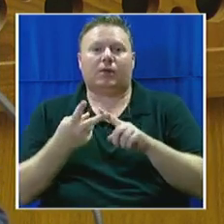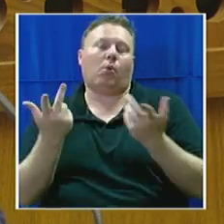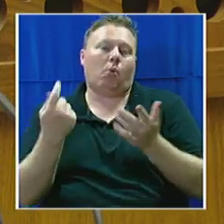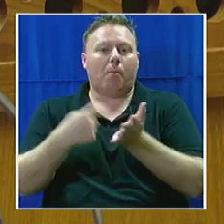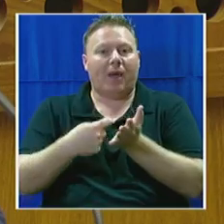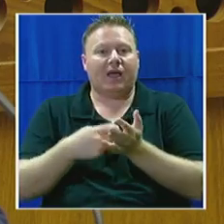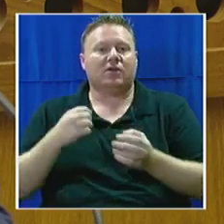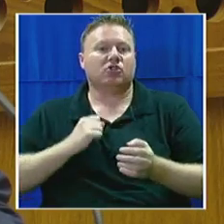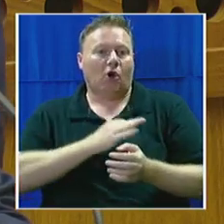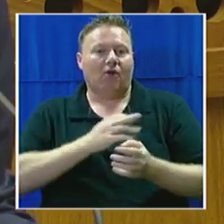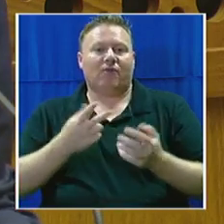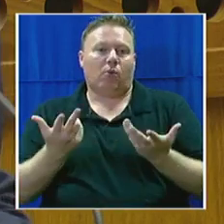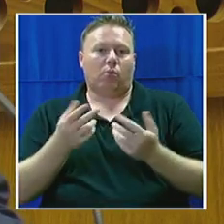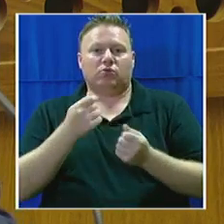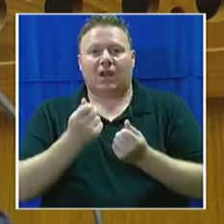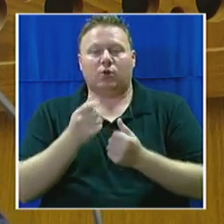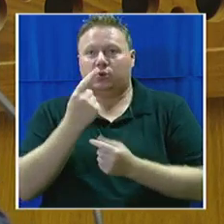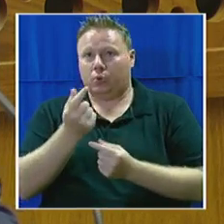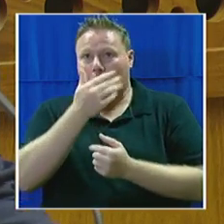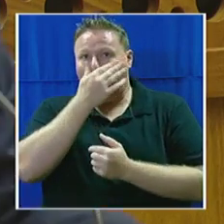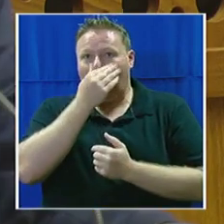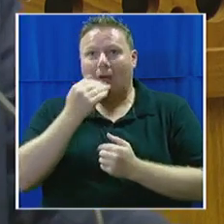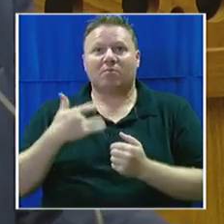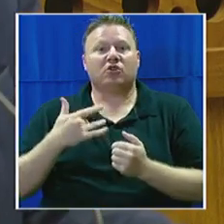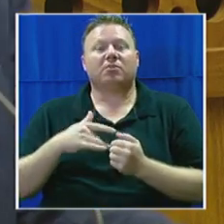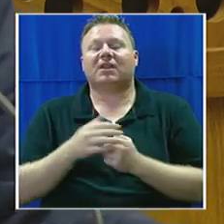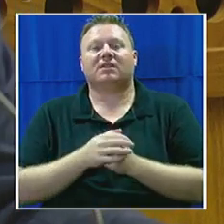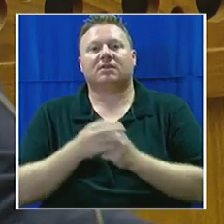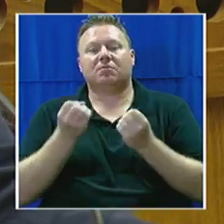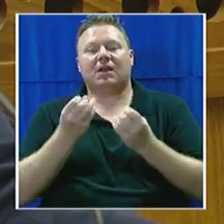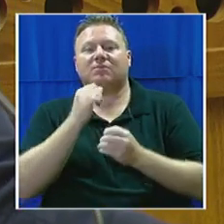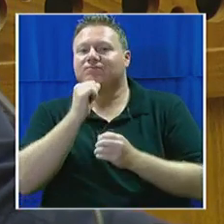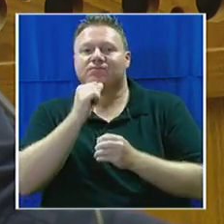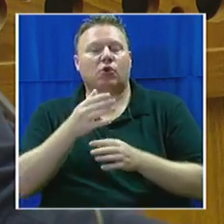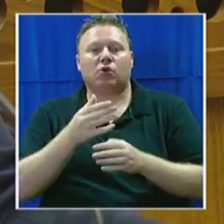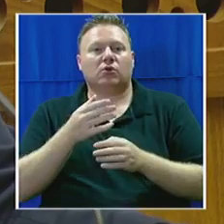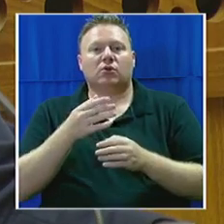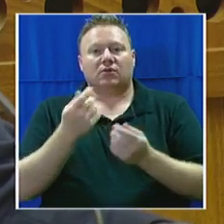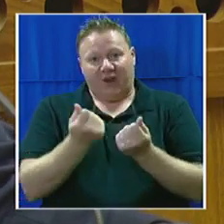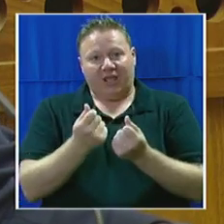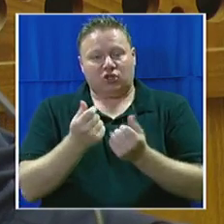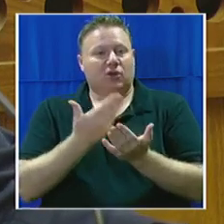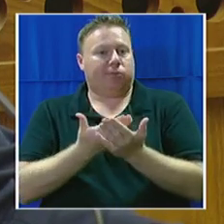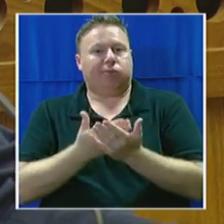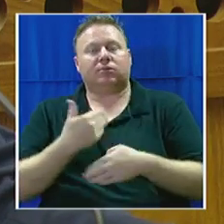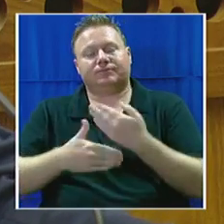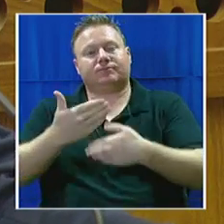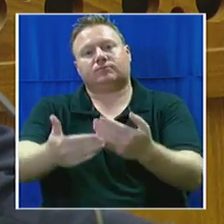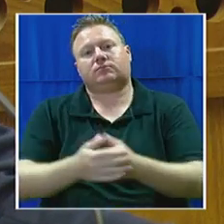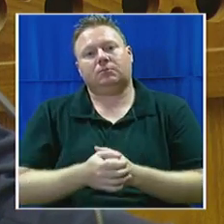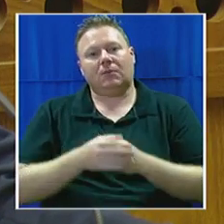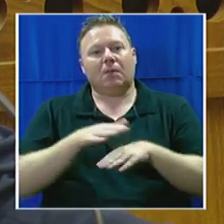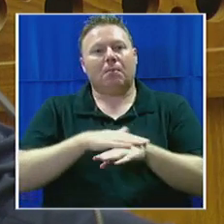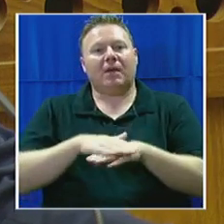time. More than a third of our municipalities are not financially viable and technically bankrupt. And as a result, they cannot provide